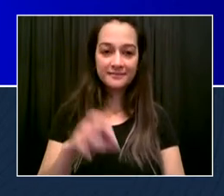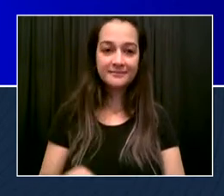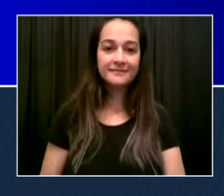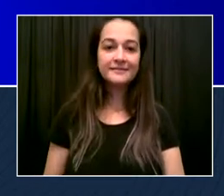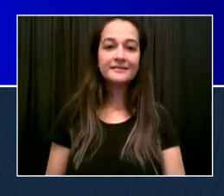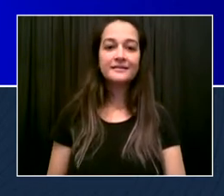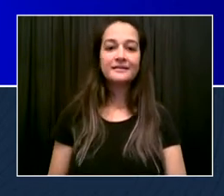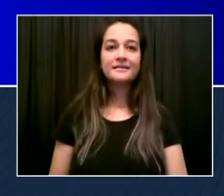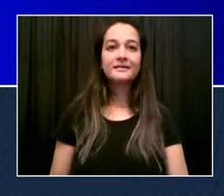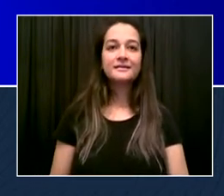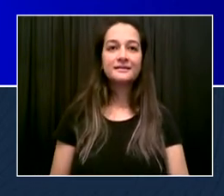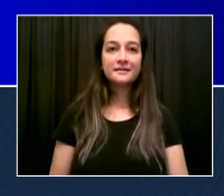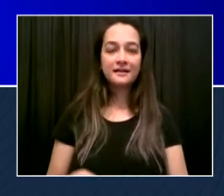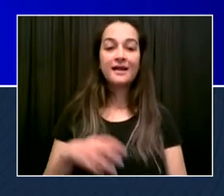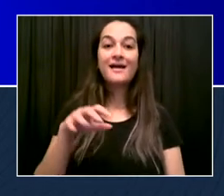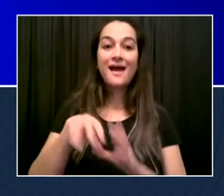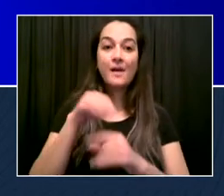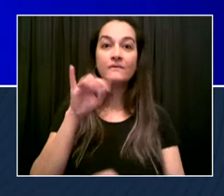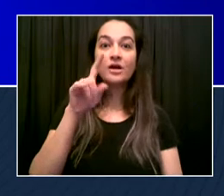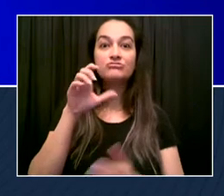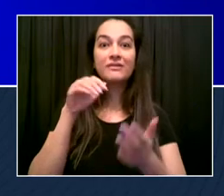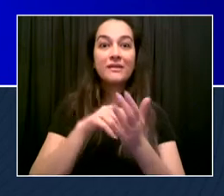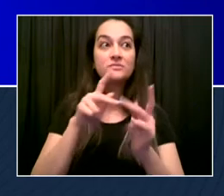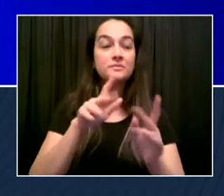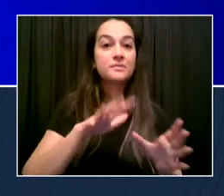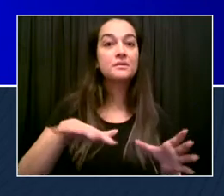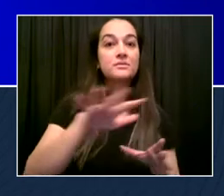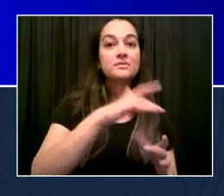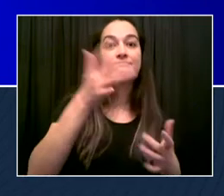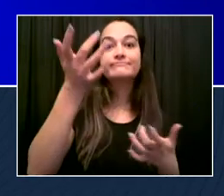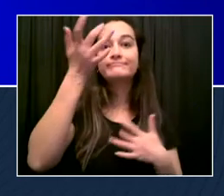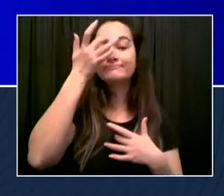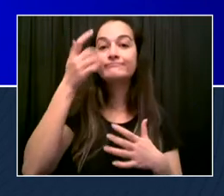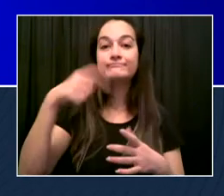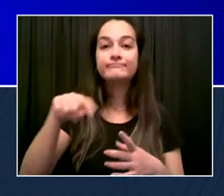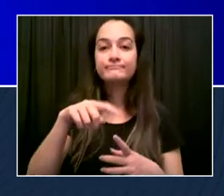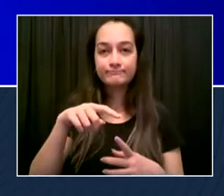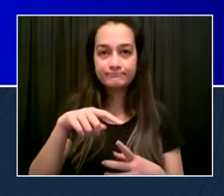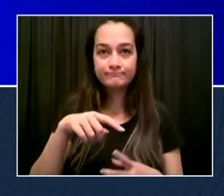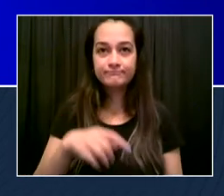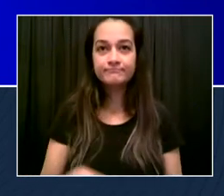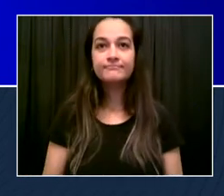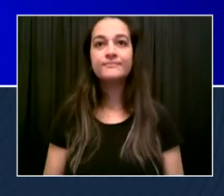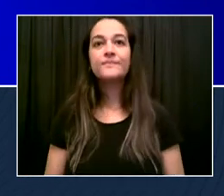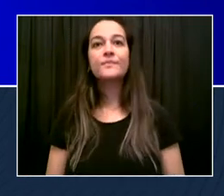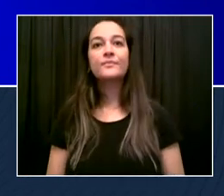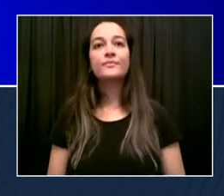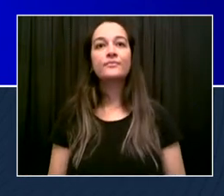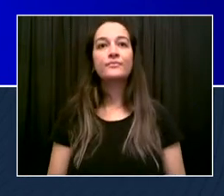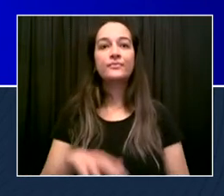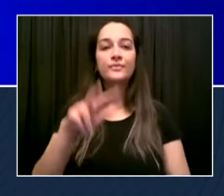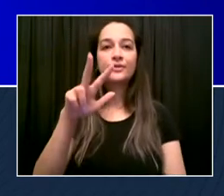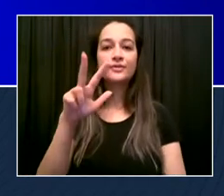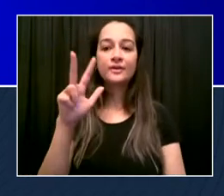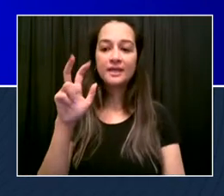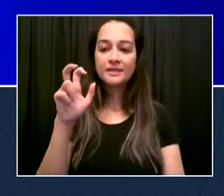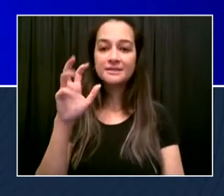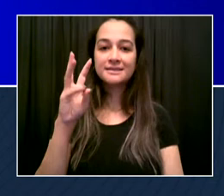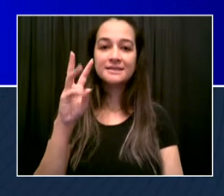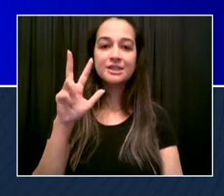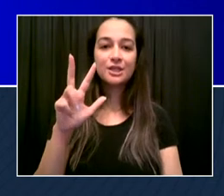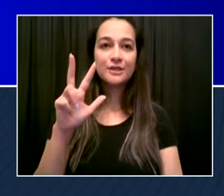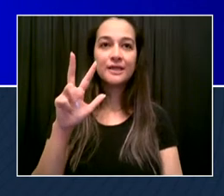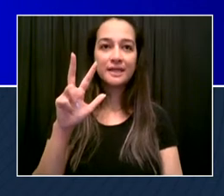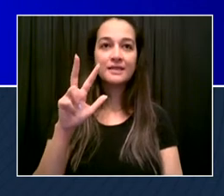363 cases. And number three, percentage of people testing citywide positive for COVID-19.